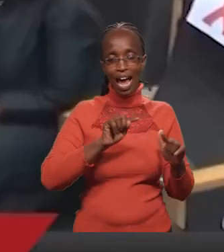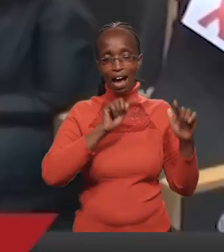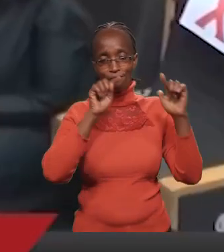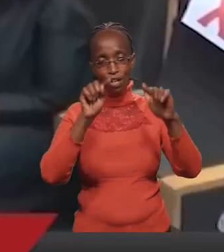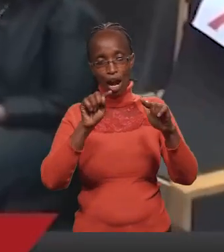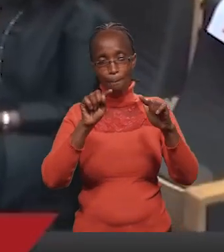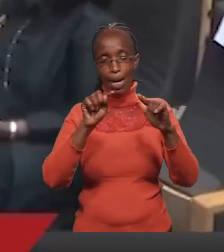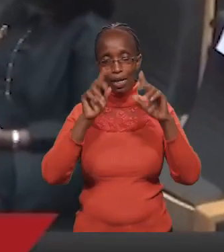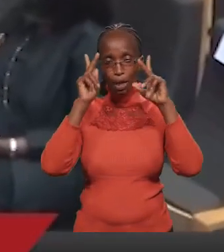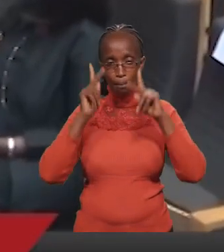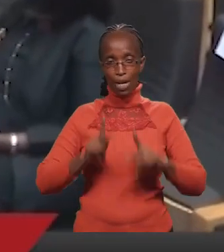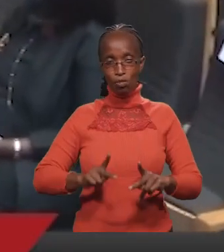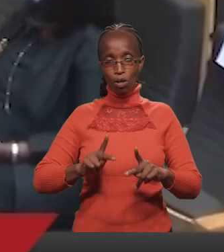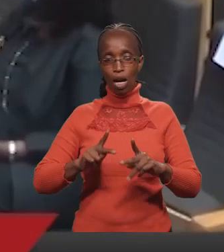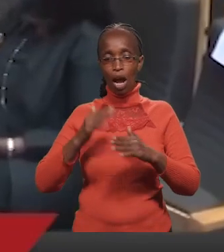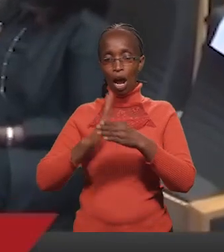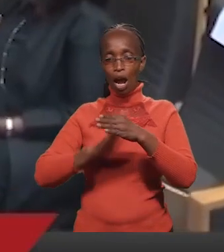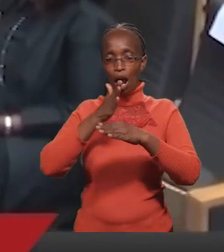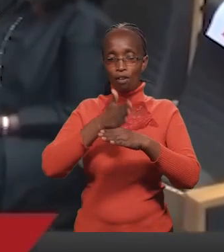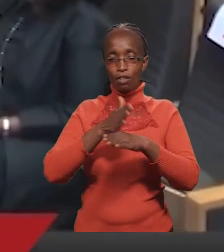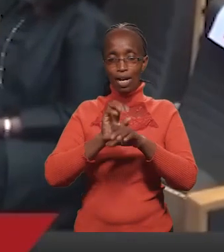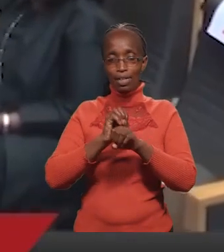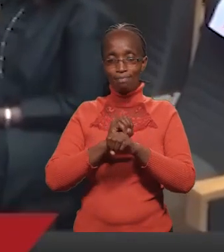kimwili tangu kutangazwa kwa mkurupuko wa